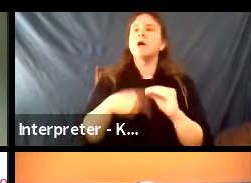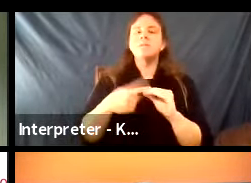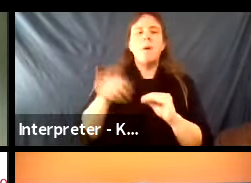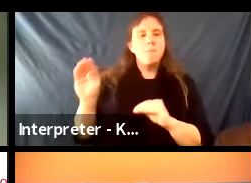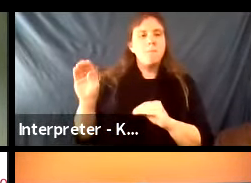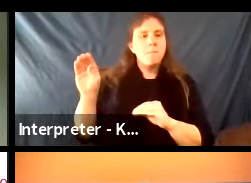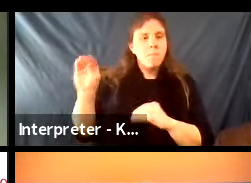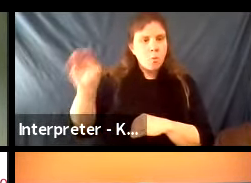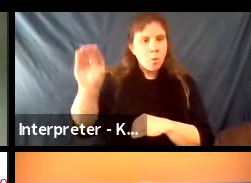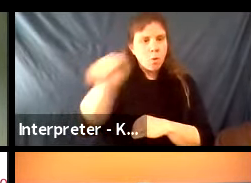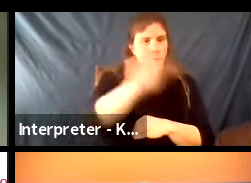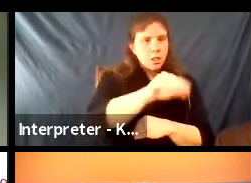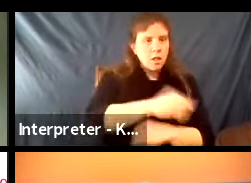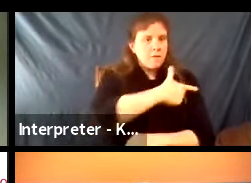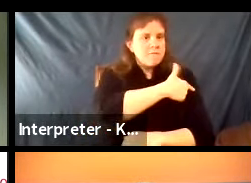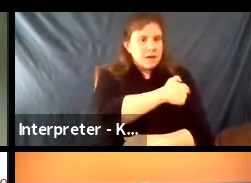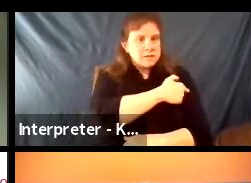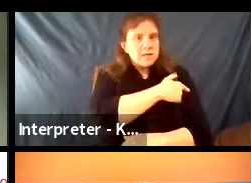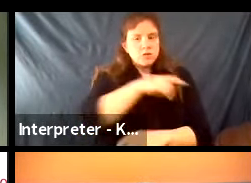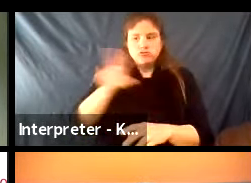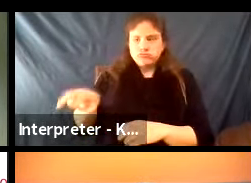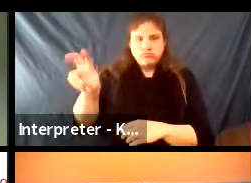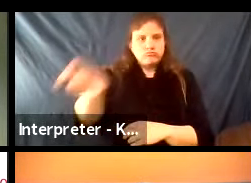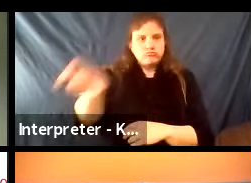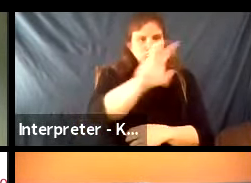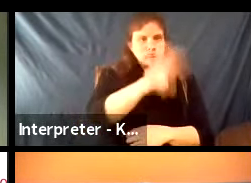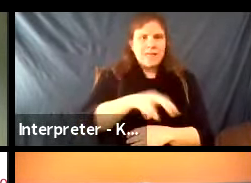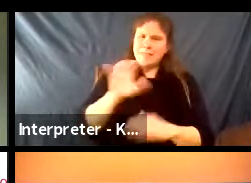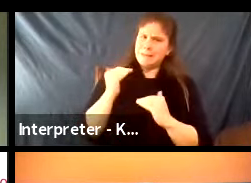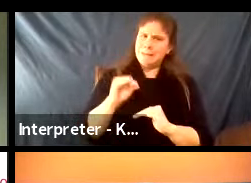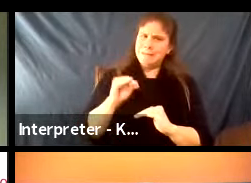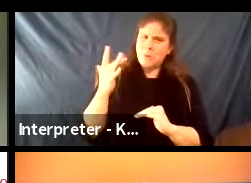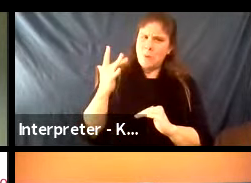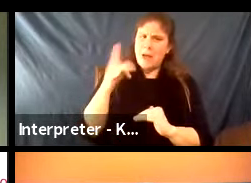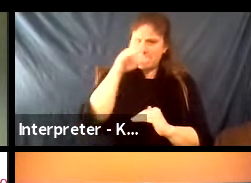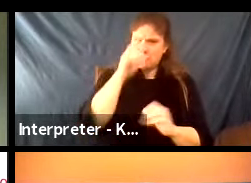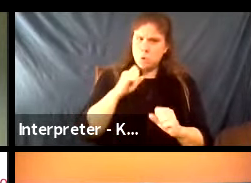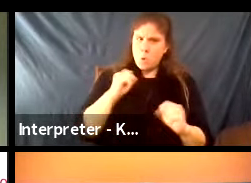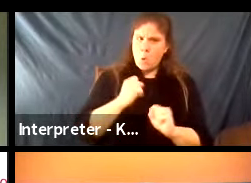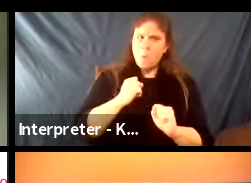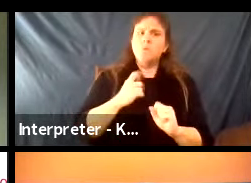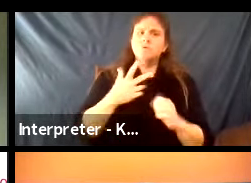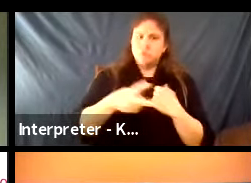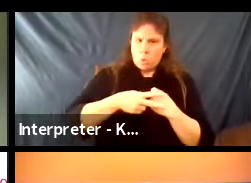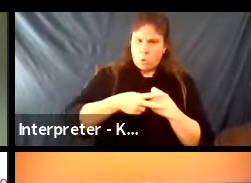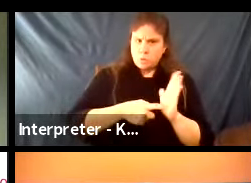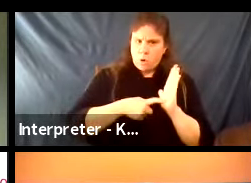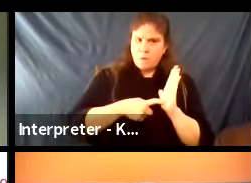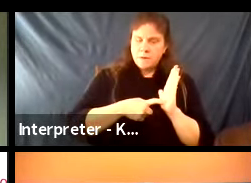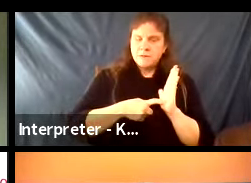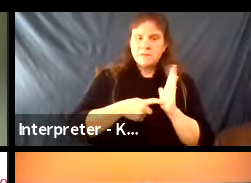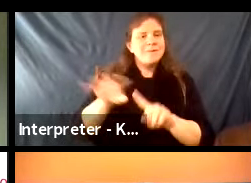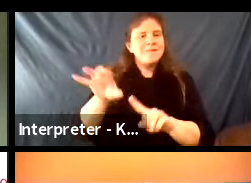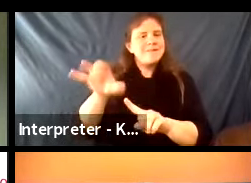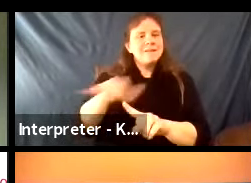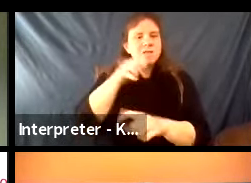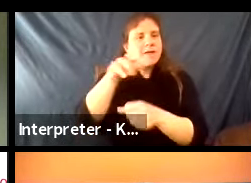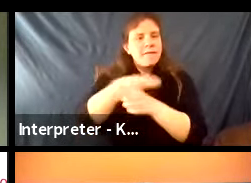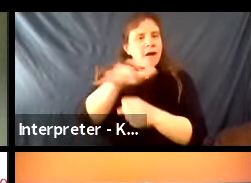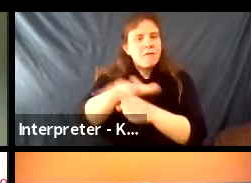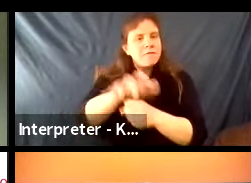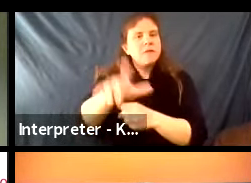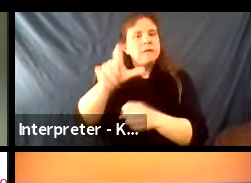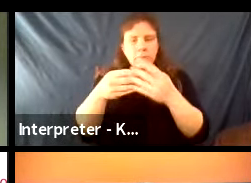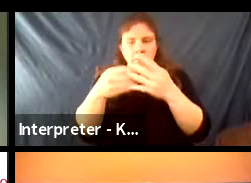limitations on that because of the cold chain storage requirements. But that can't be the answer. That shouldn't be the end of the inquiry.